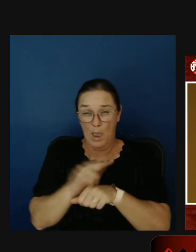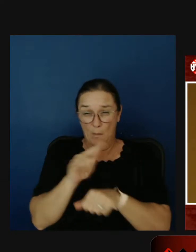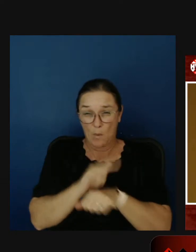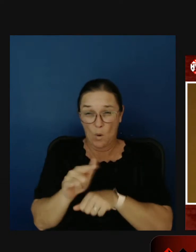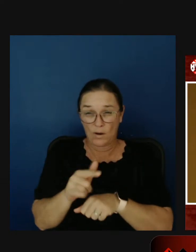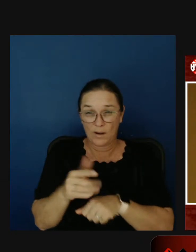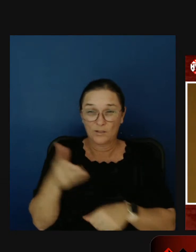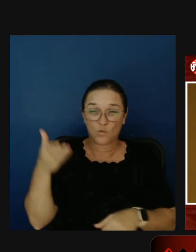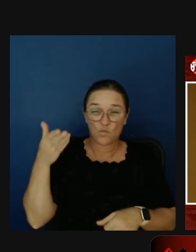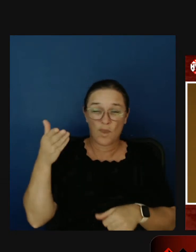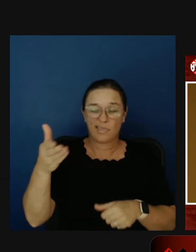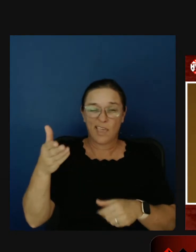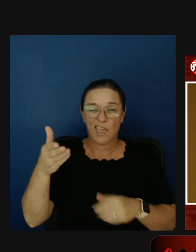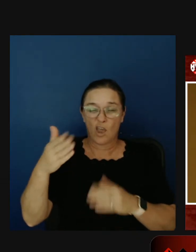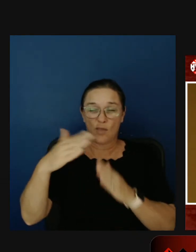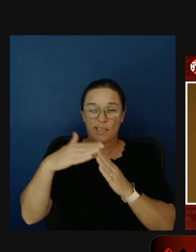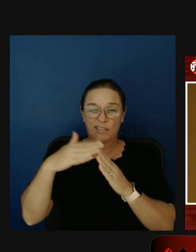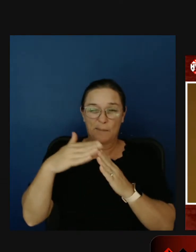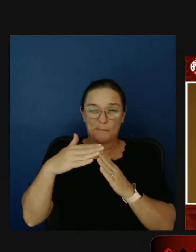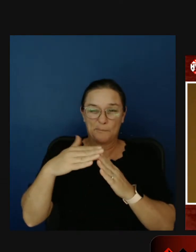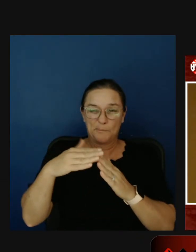right here at the very end of that